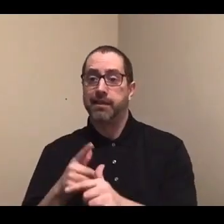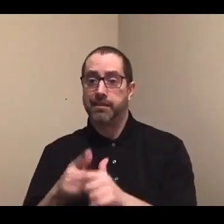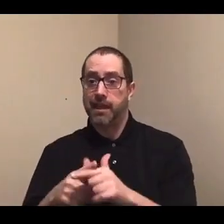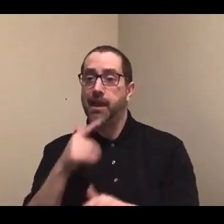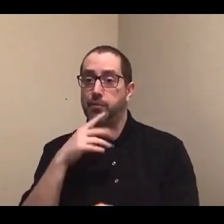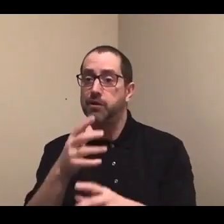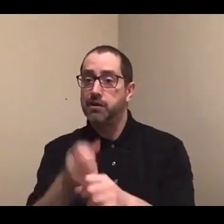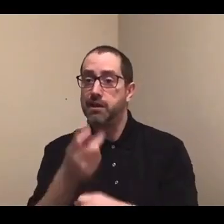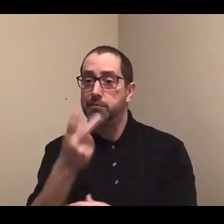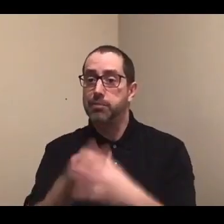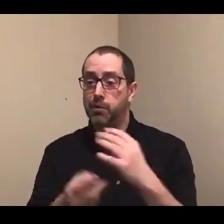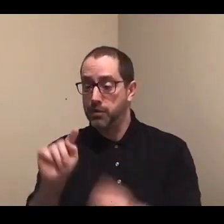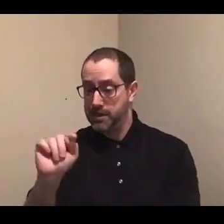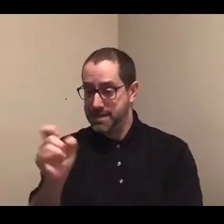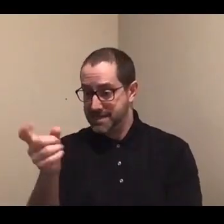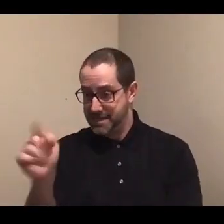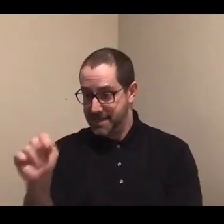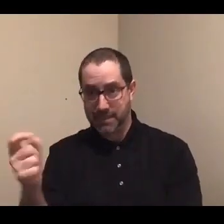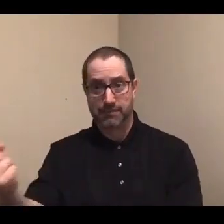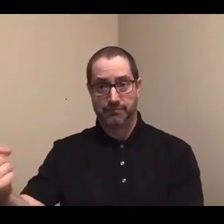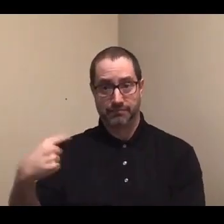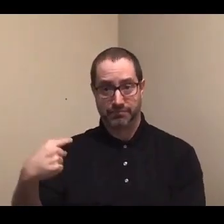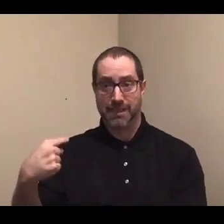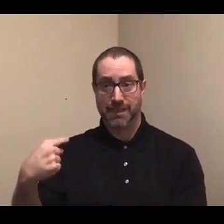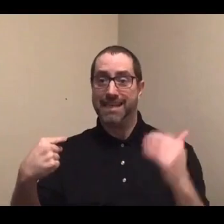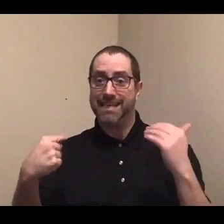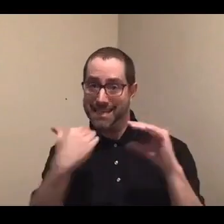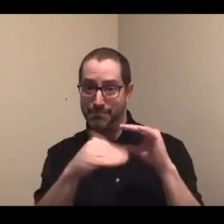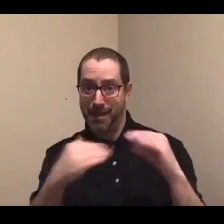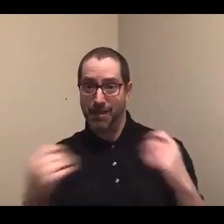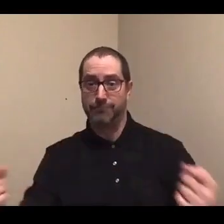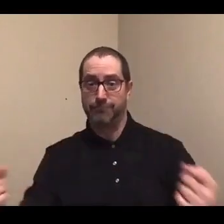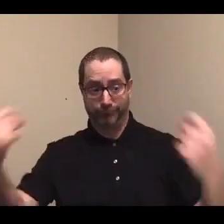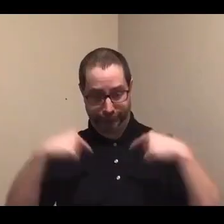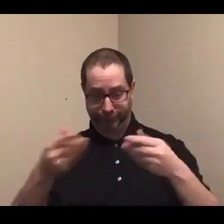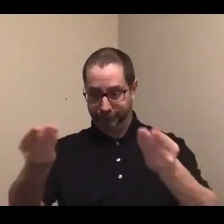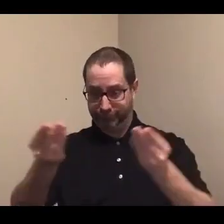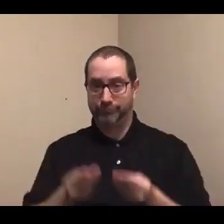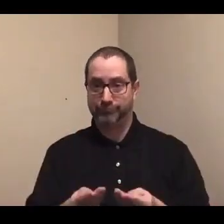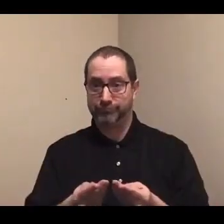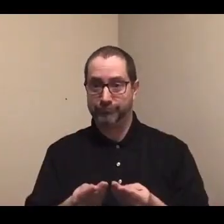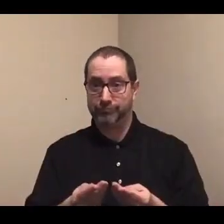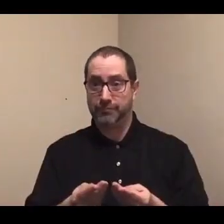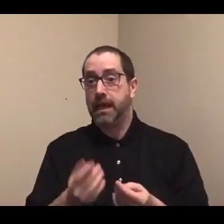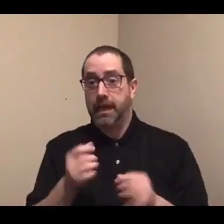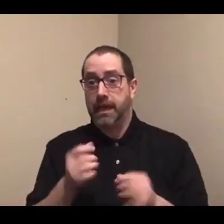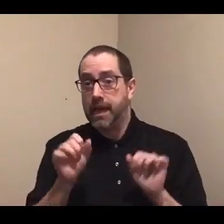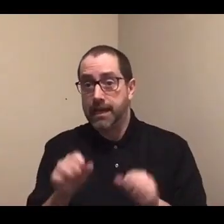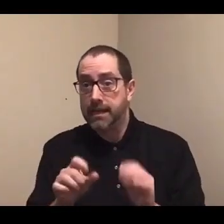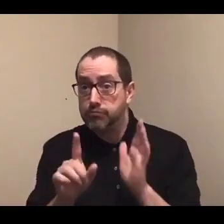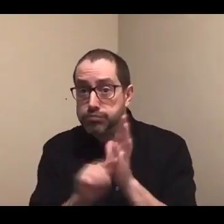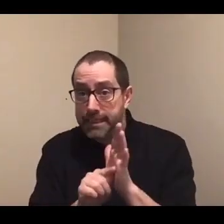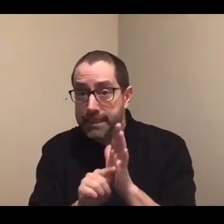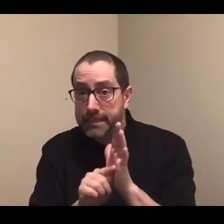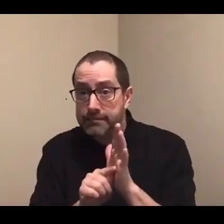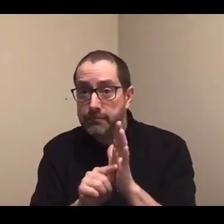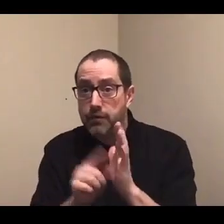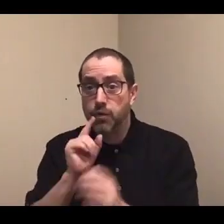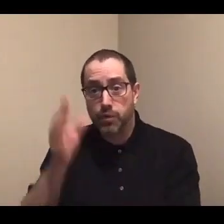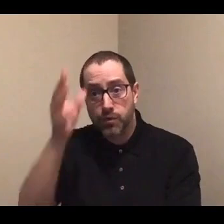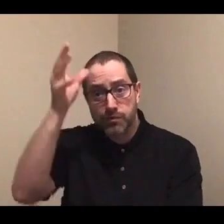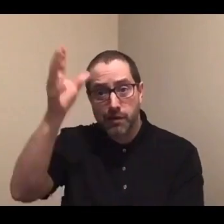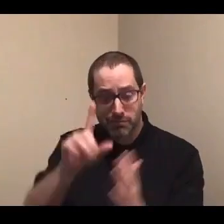an email address with the confirmation. From here, I can print myself a copy or my grandpa a copy of his